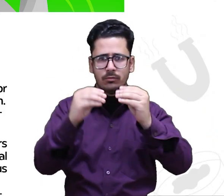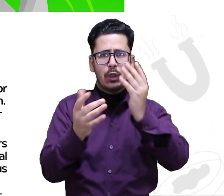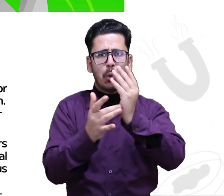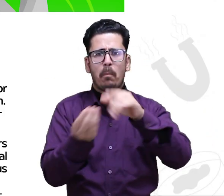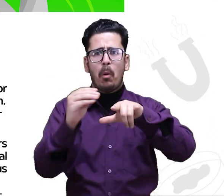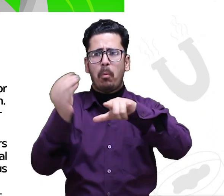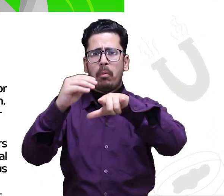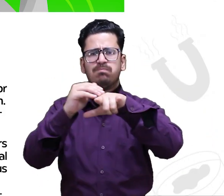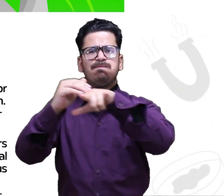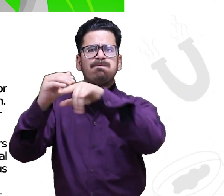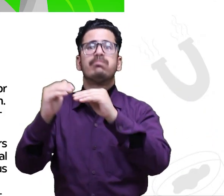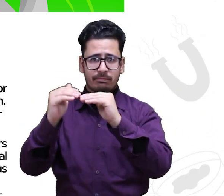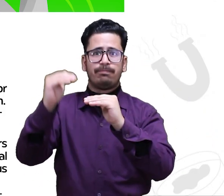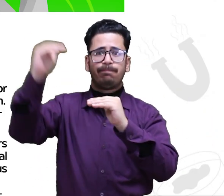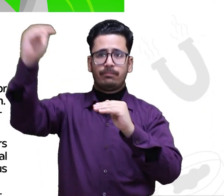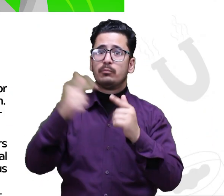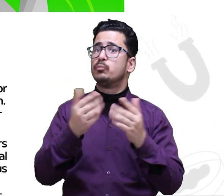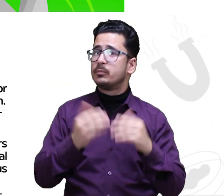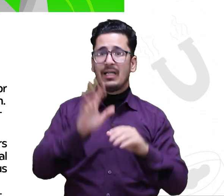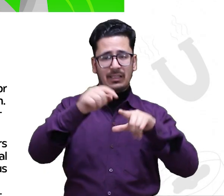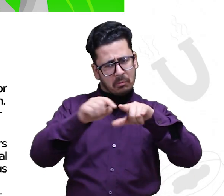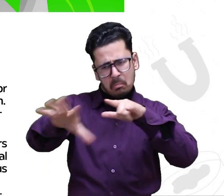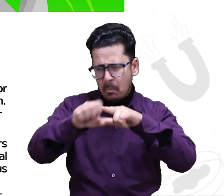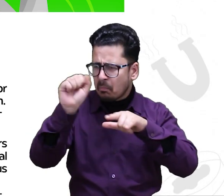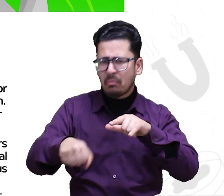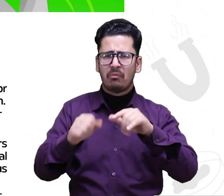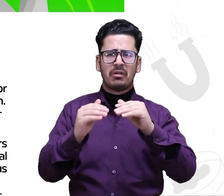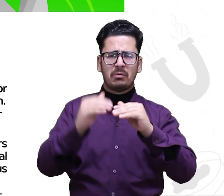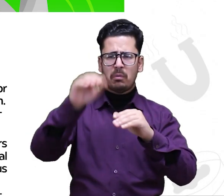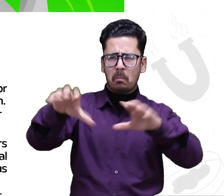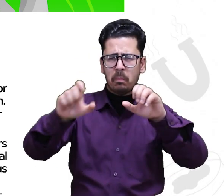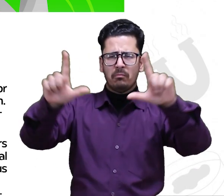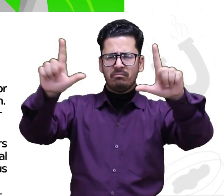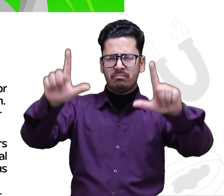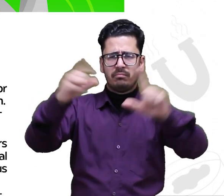sensors that can collect high-resolution environmental data.